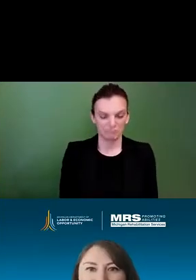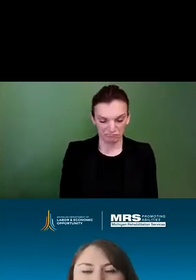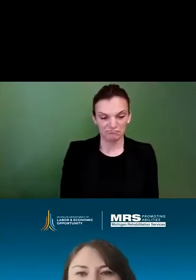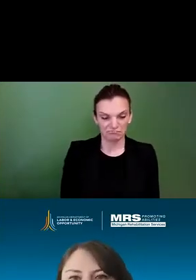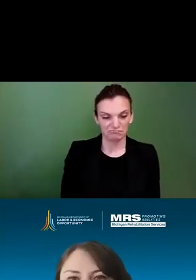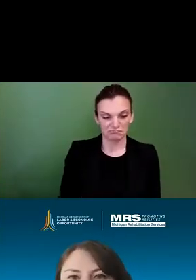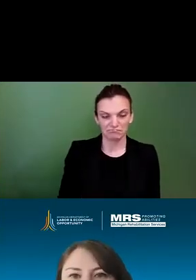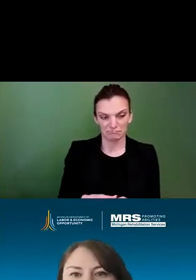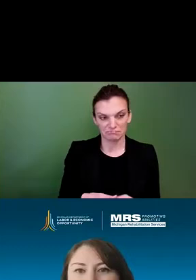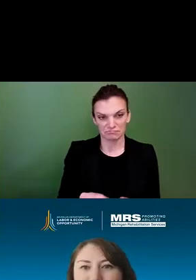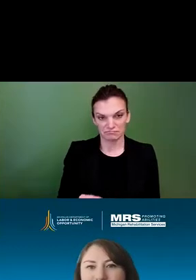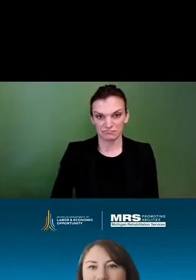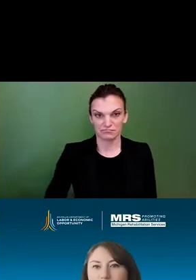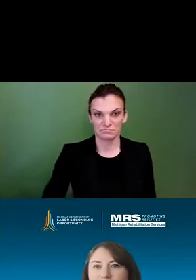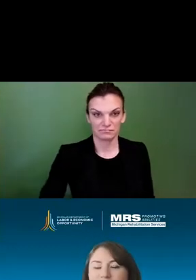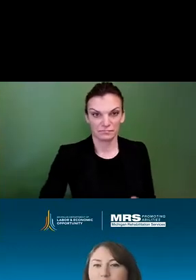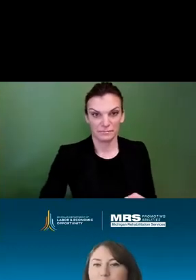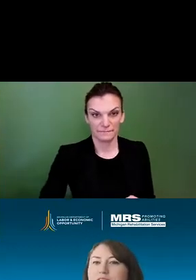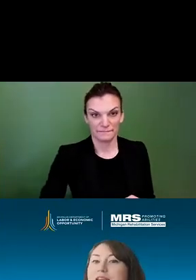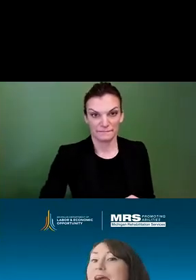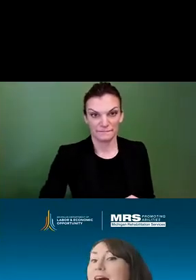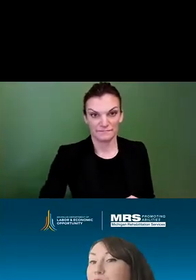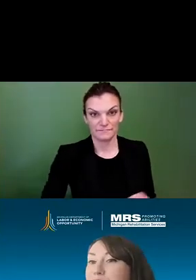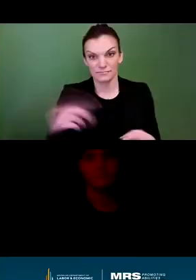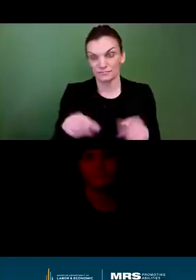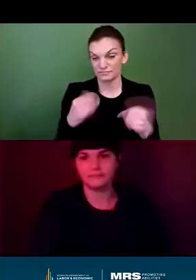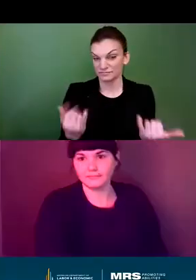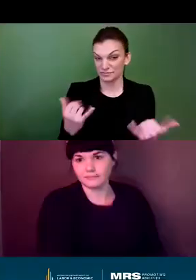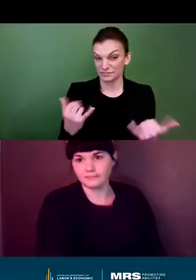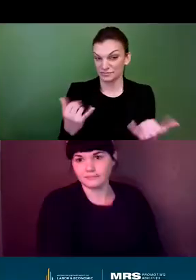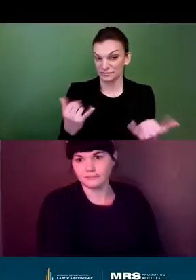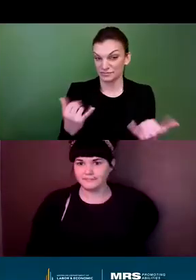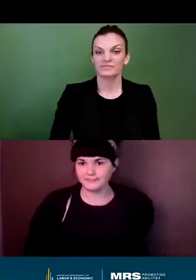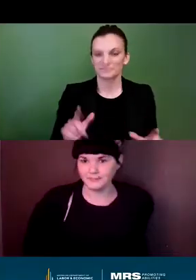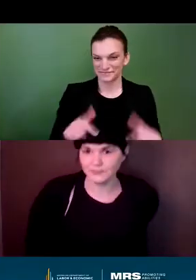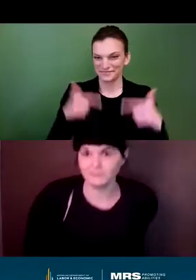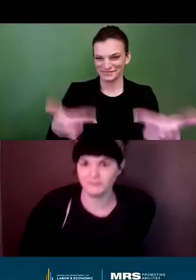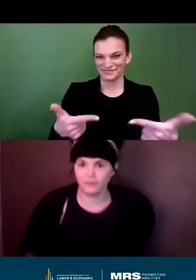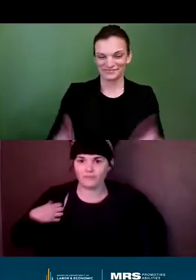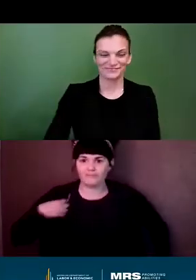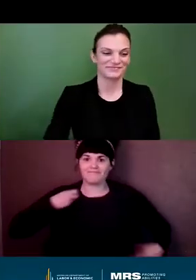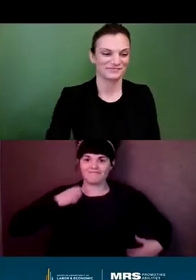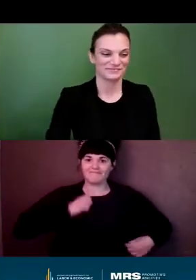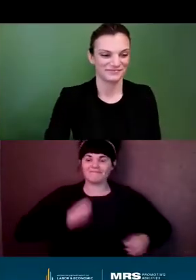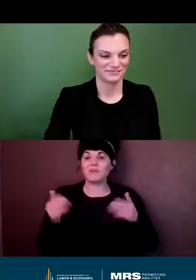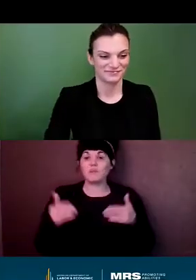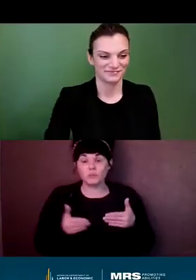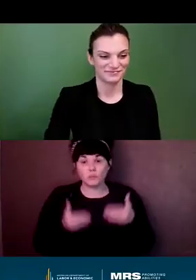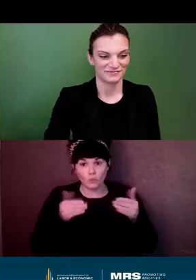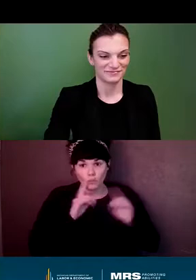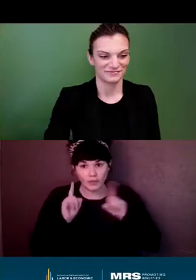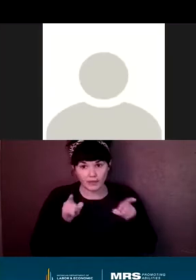question, which is, are you currently working within a hybrid work schedule? So go ahead and give us the